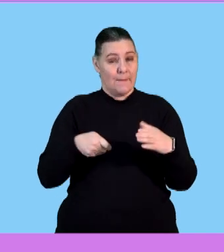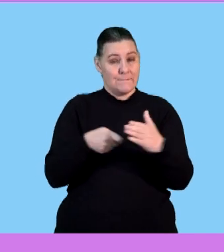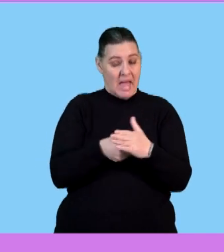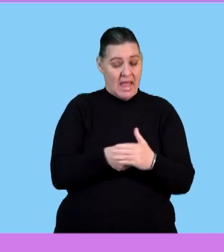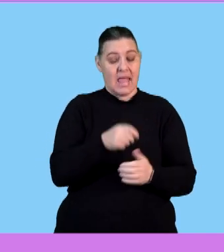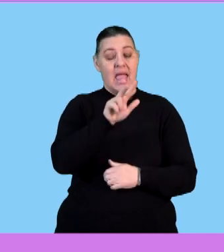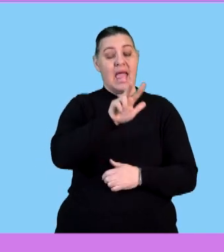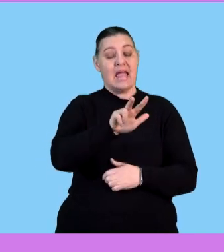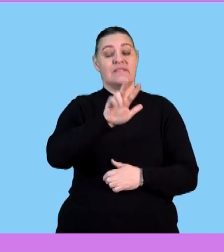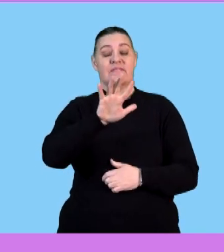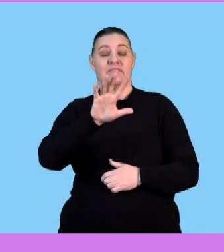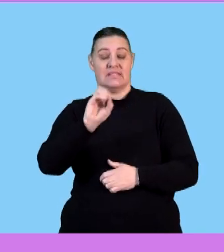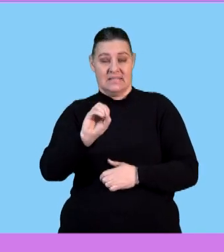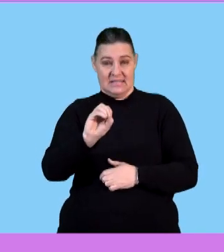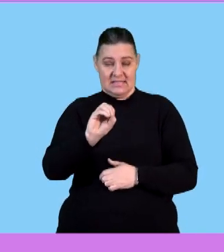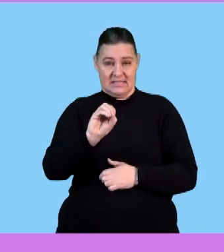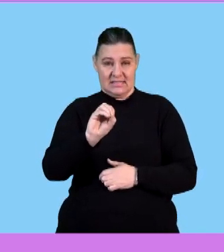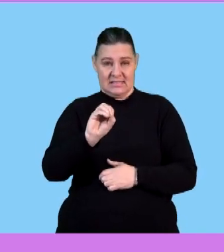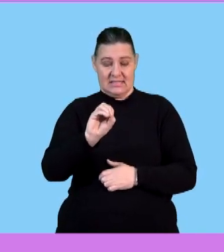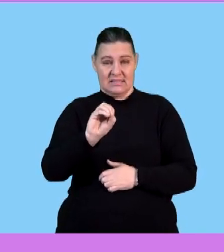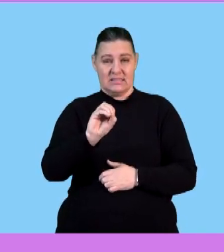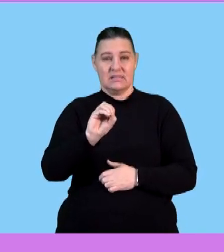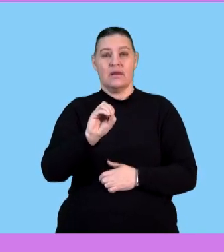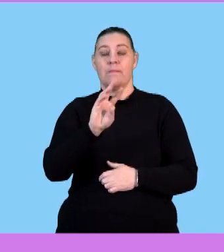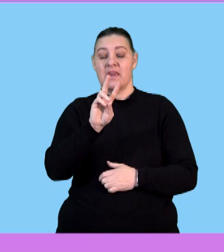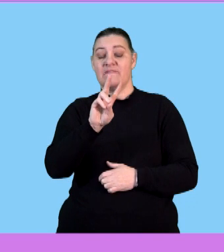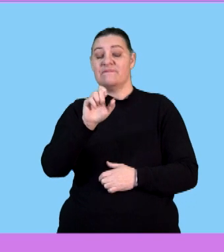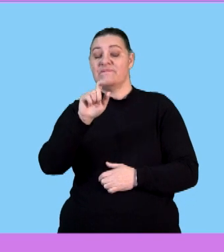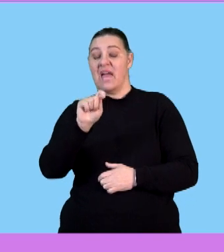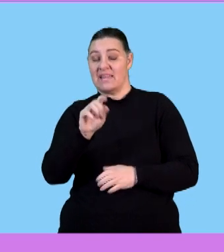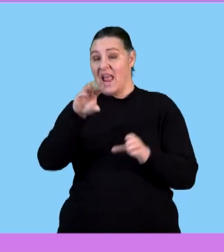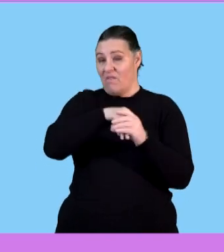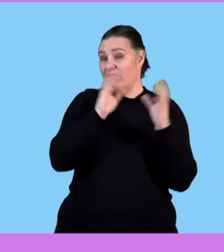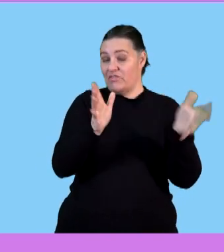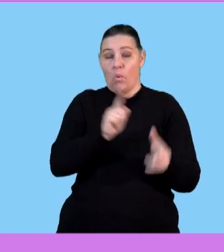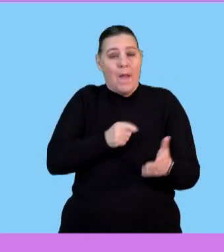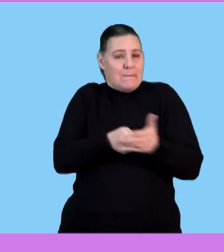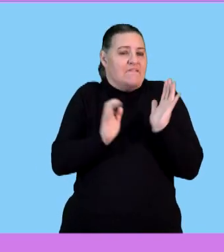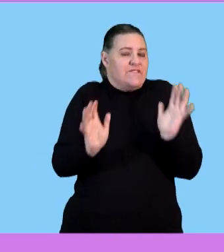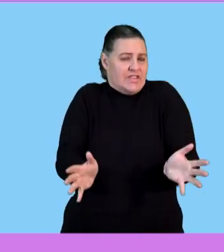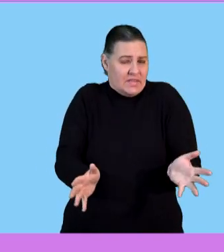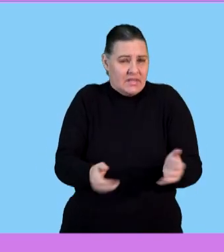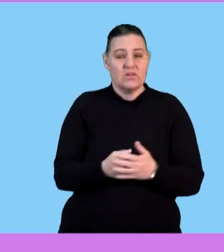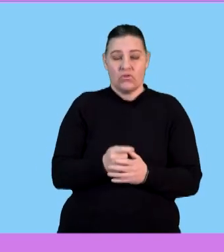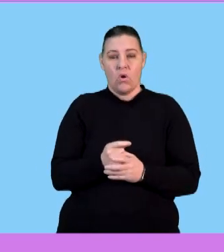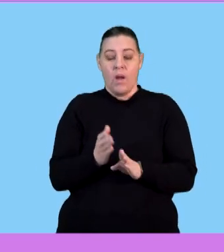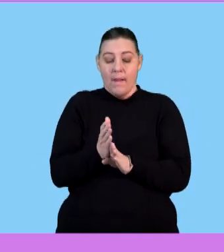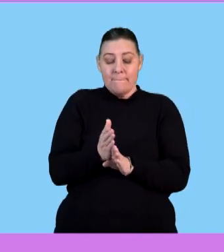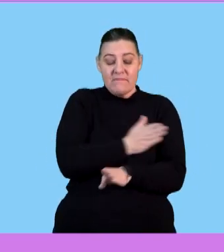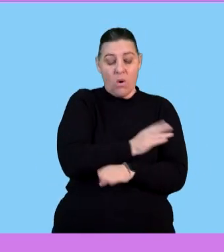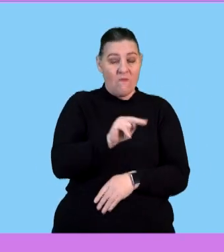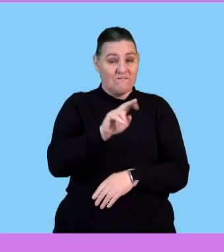bought for 850 Rand, so likely if it was bought, VAT is already in the price. Work out the price